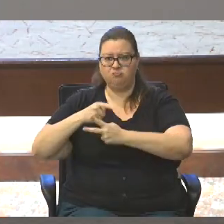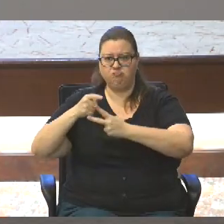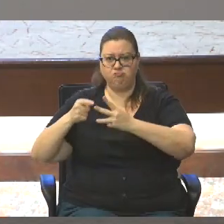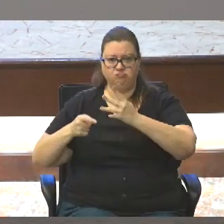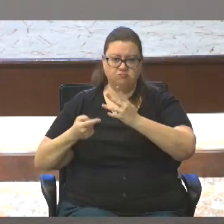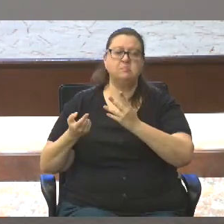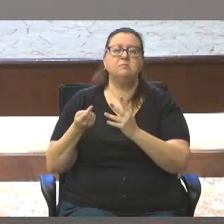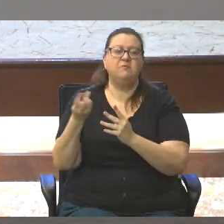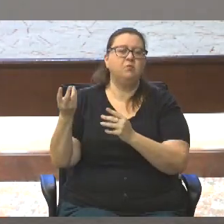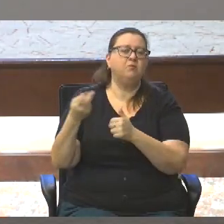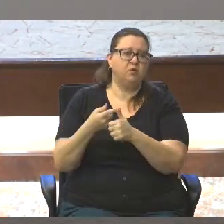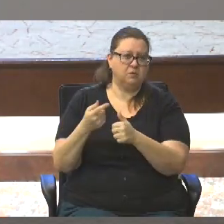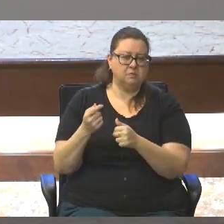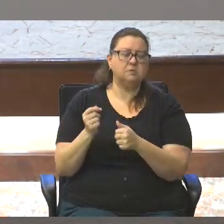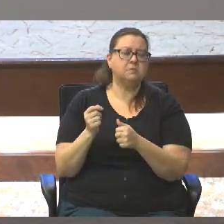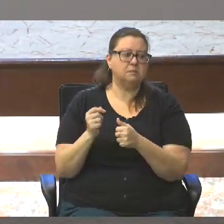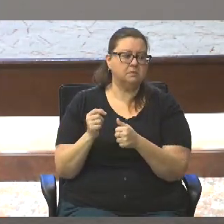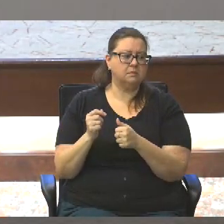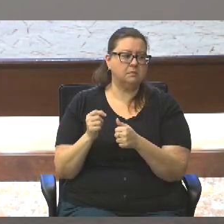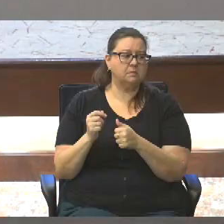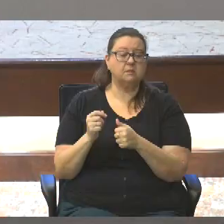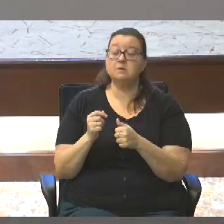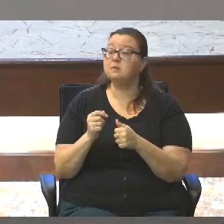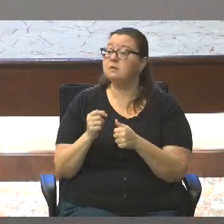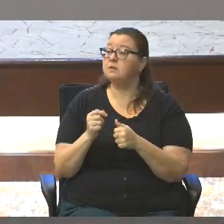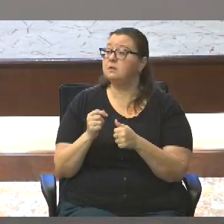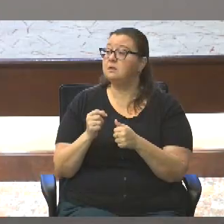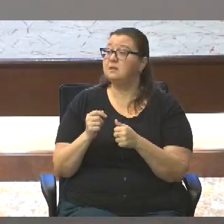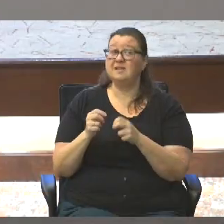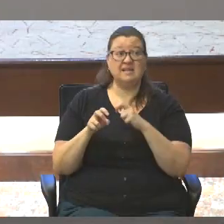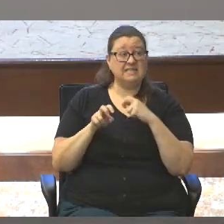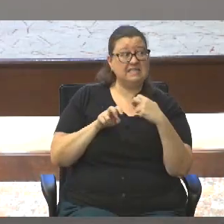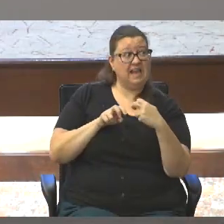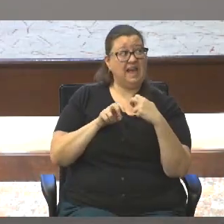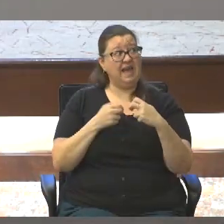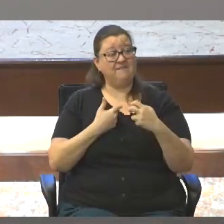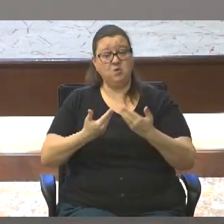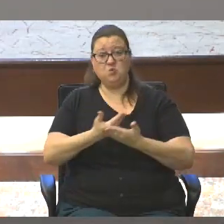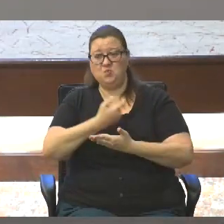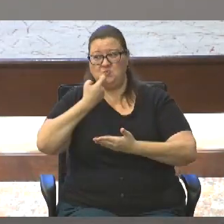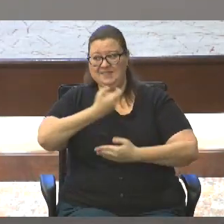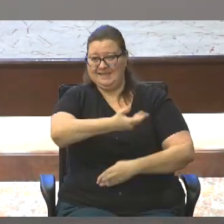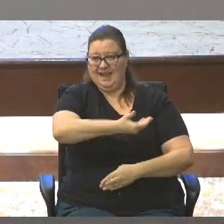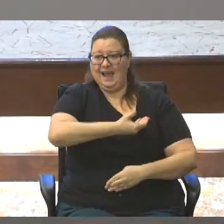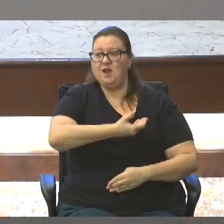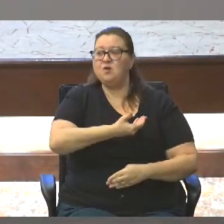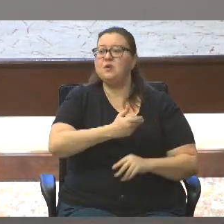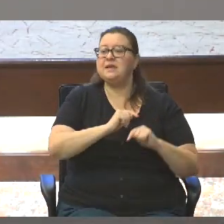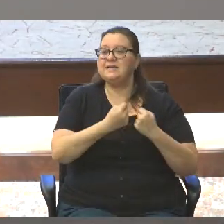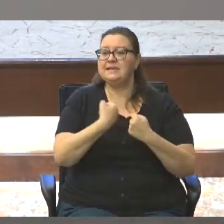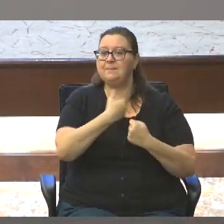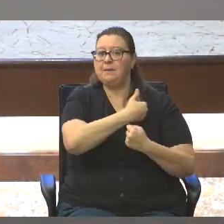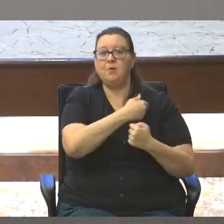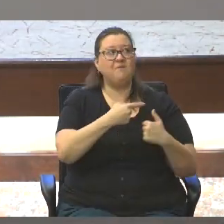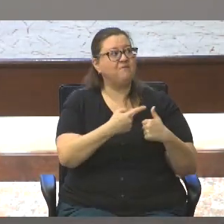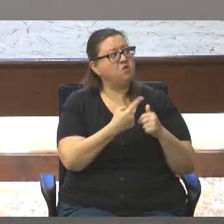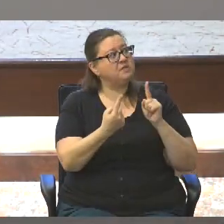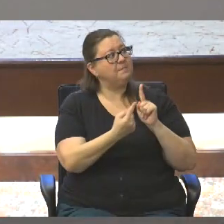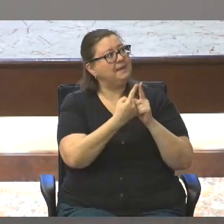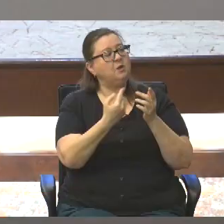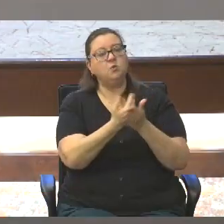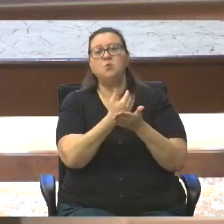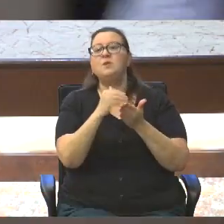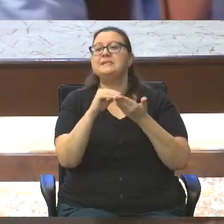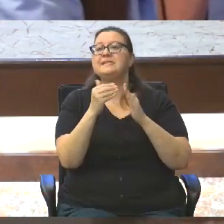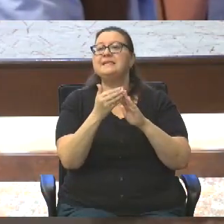foremost, I'm joined at the side dais over here by a new team member. It's our first meeting today for our new city